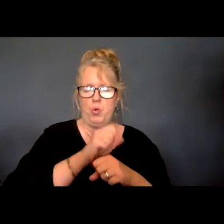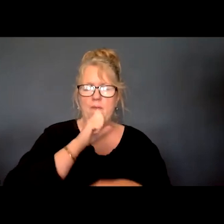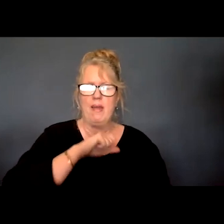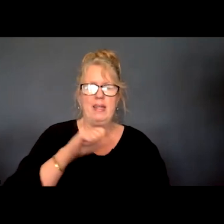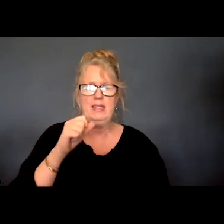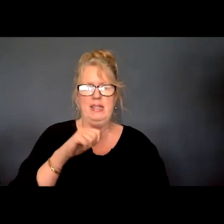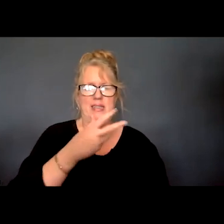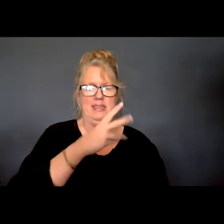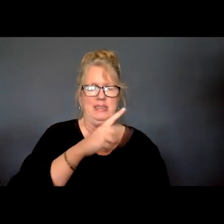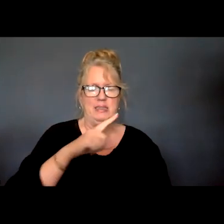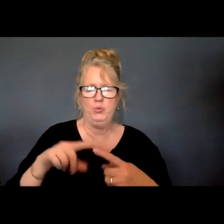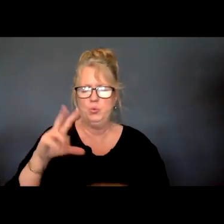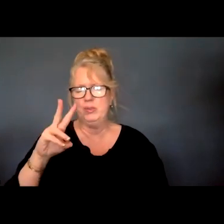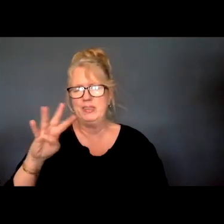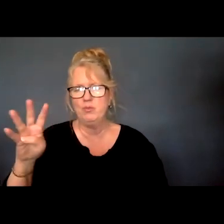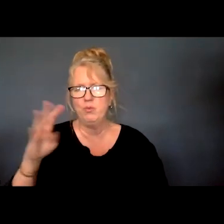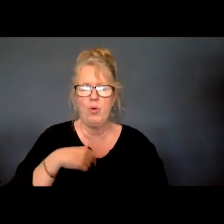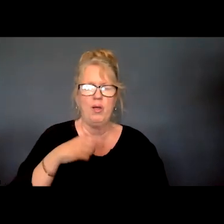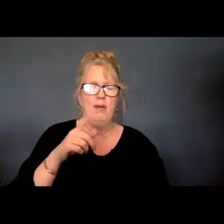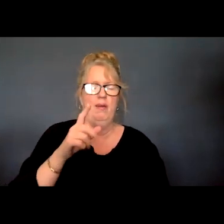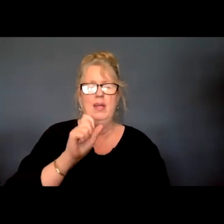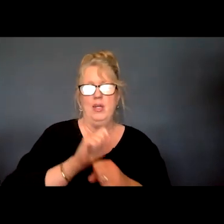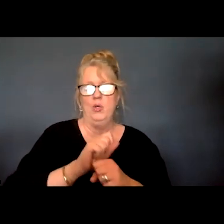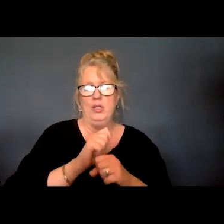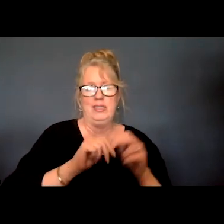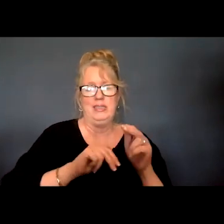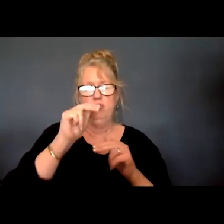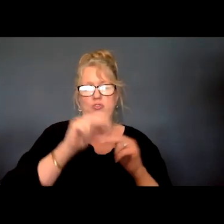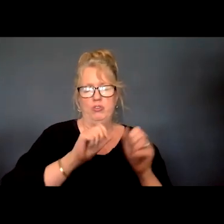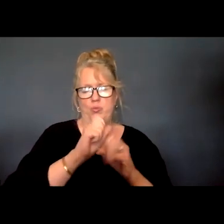16 to 64, construction workers in 2021.